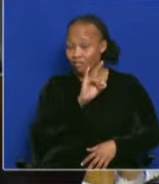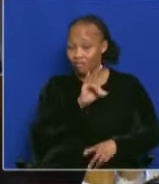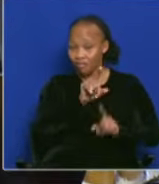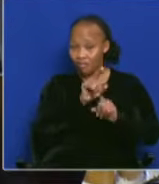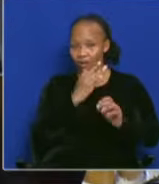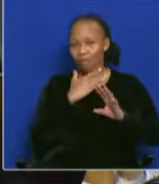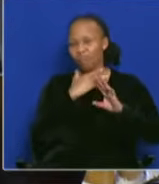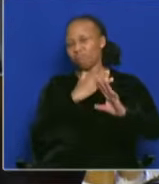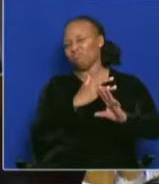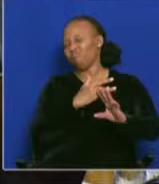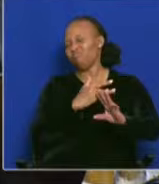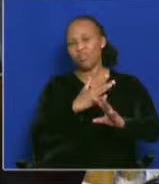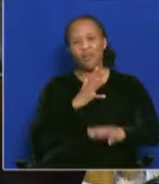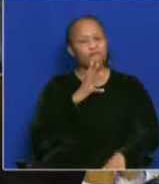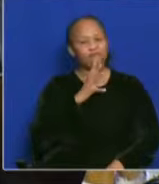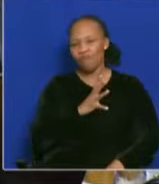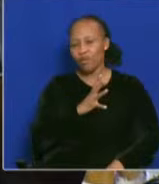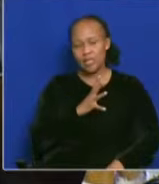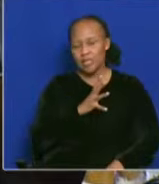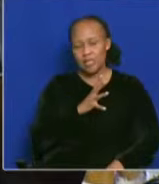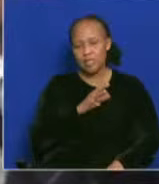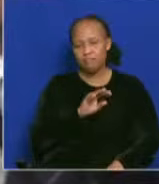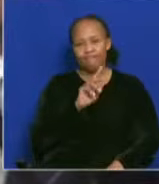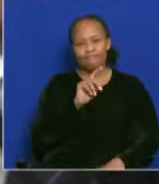infiltration of SARS,